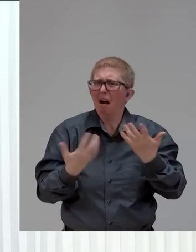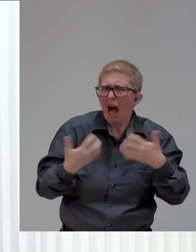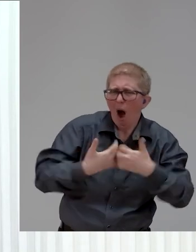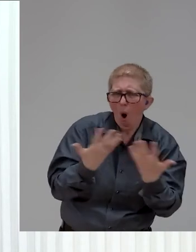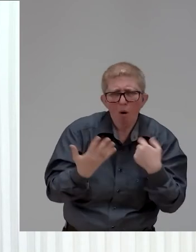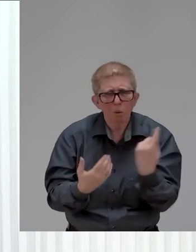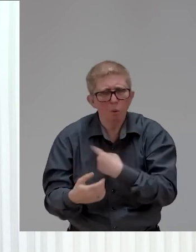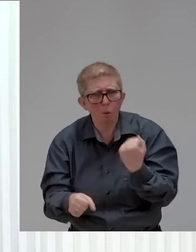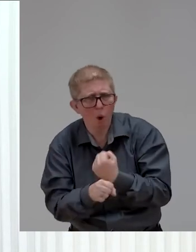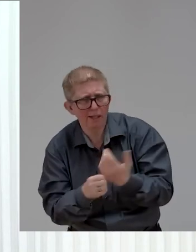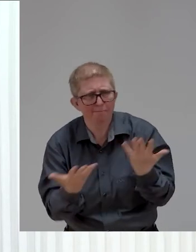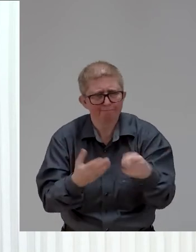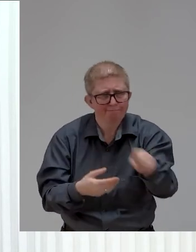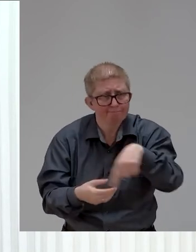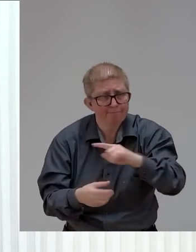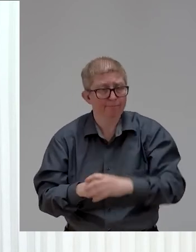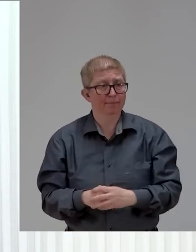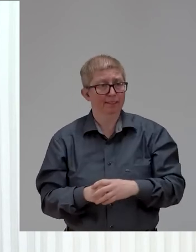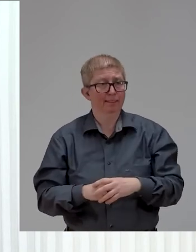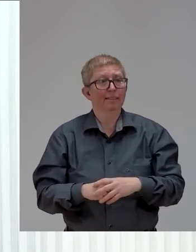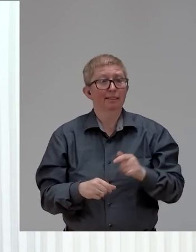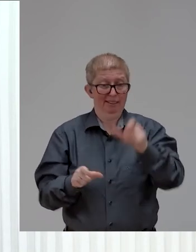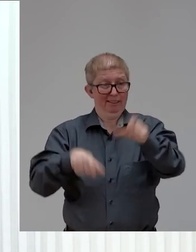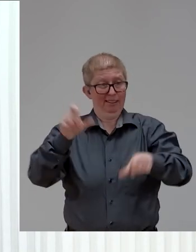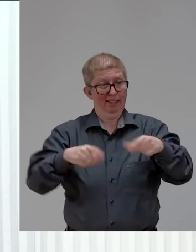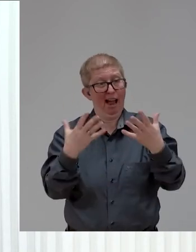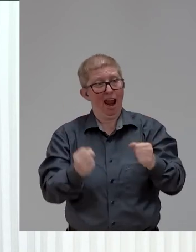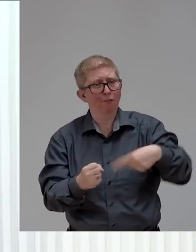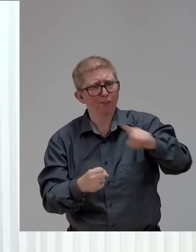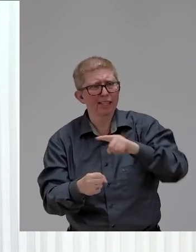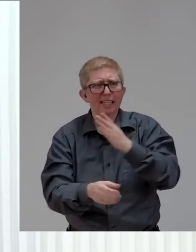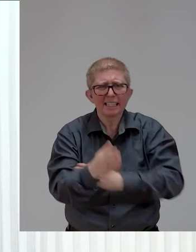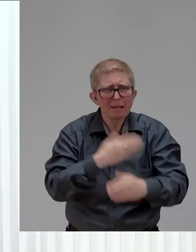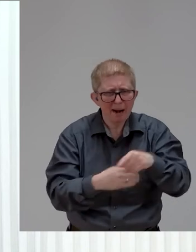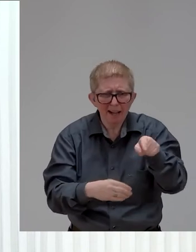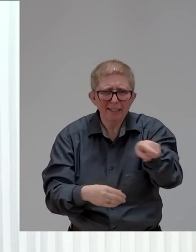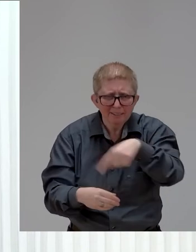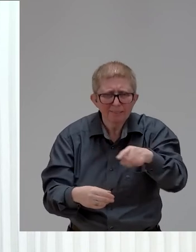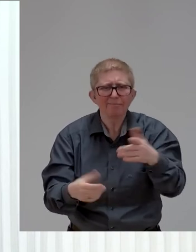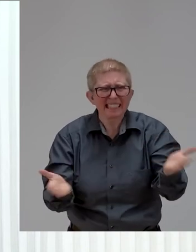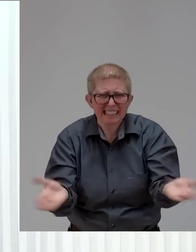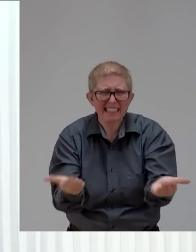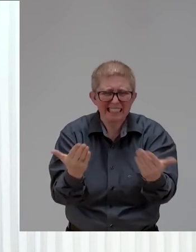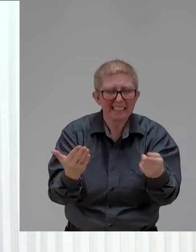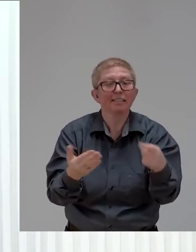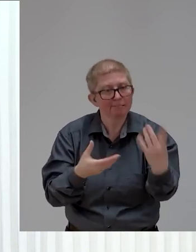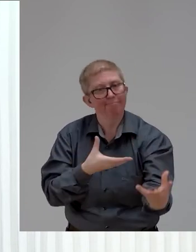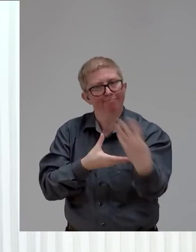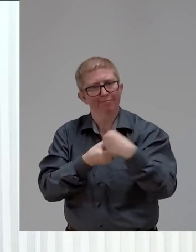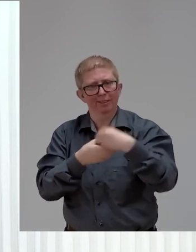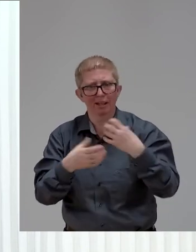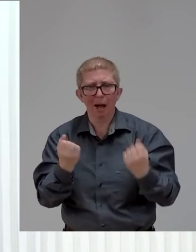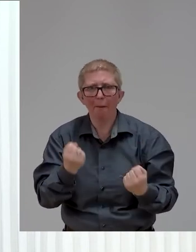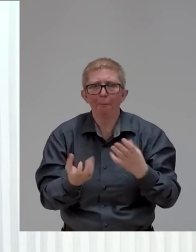initiatives to encourage and support persons with disability to undertake internships with us, sharing job openings through the